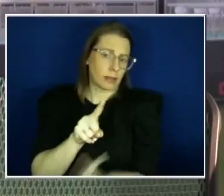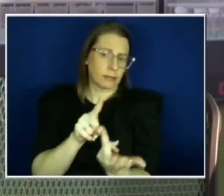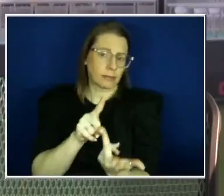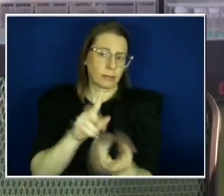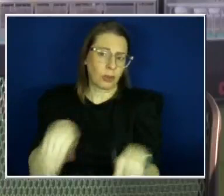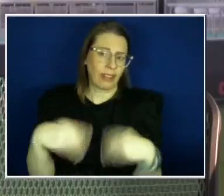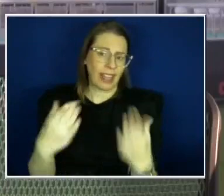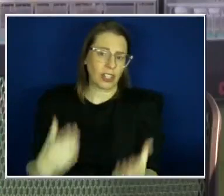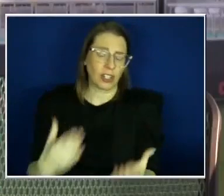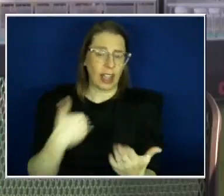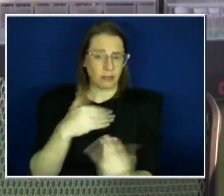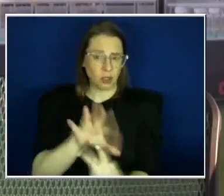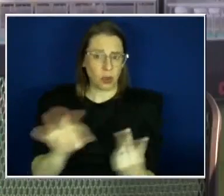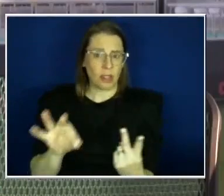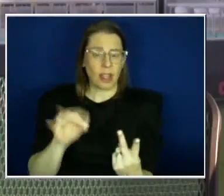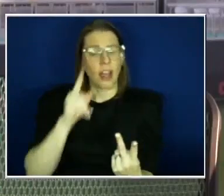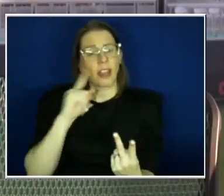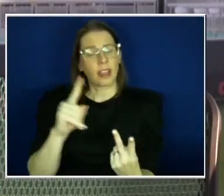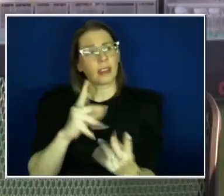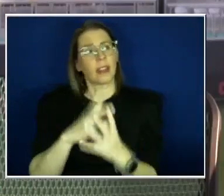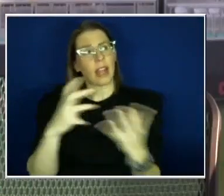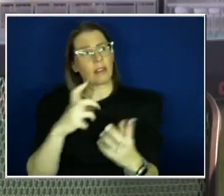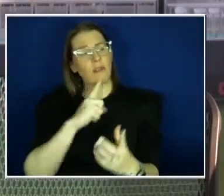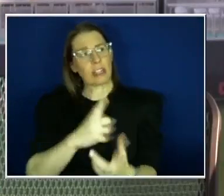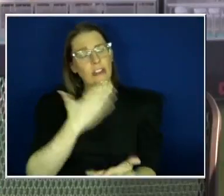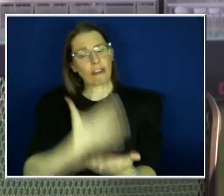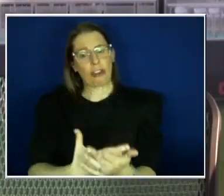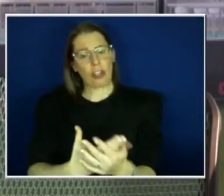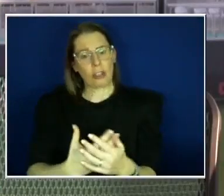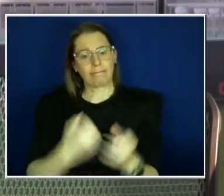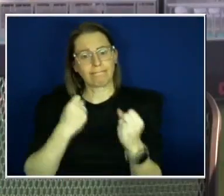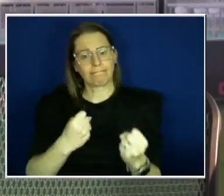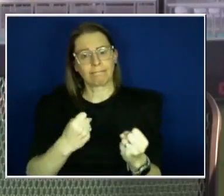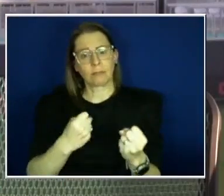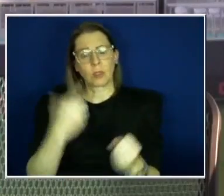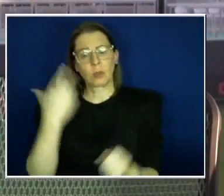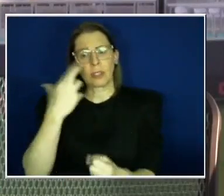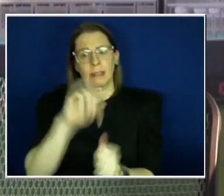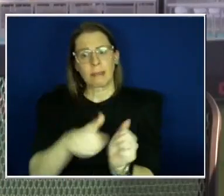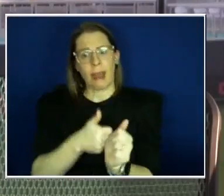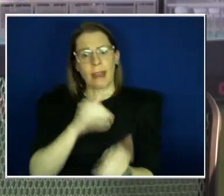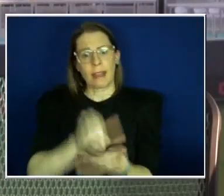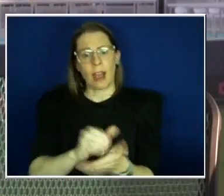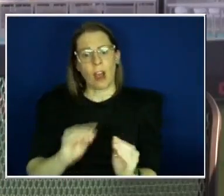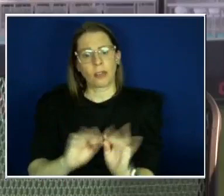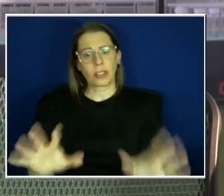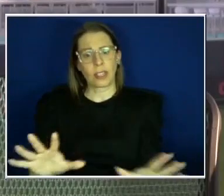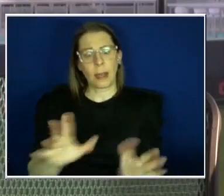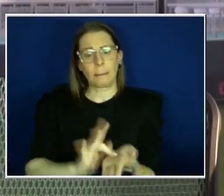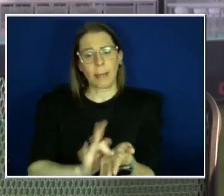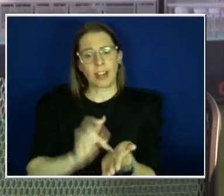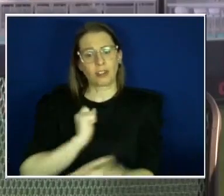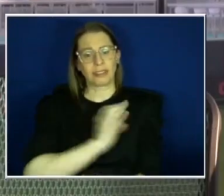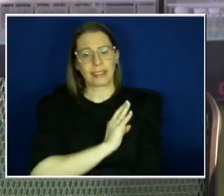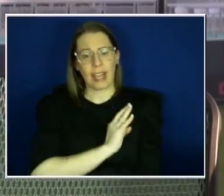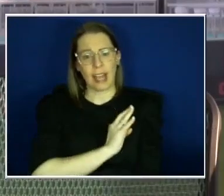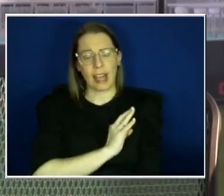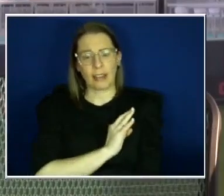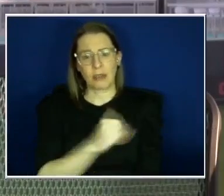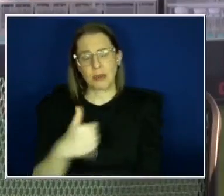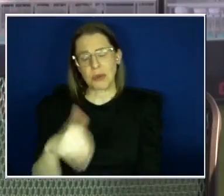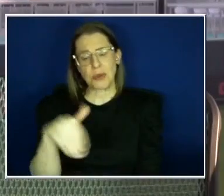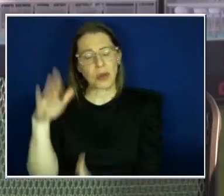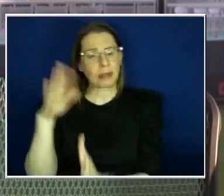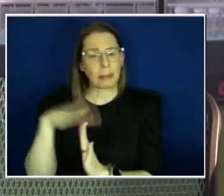Yeah, I think there's a lot of really, really good and powerful reasons behind that. I think that obviously the medical staff is world class and